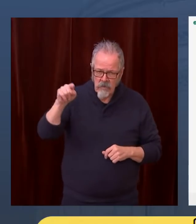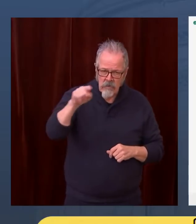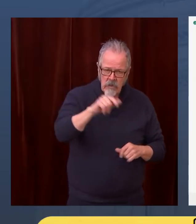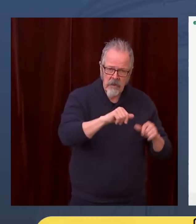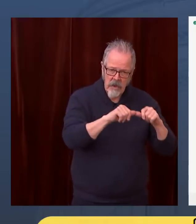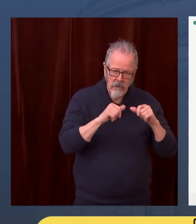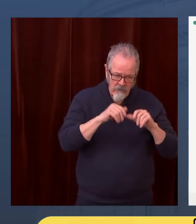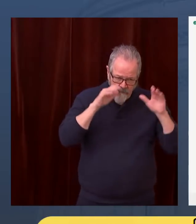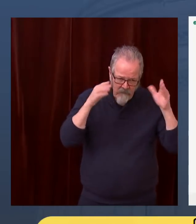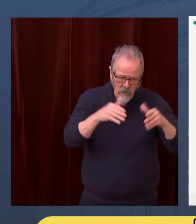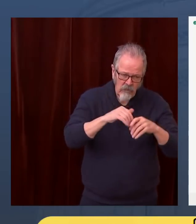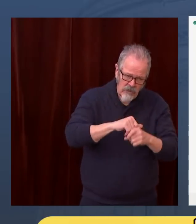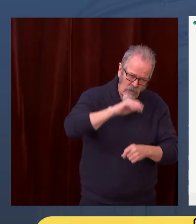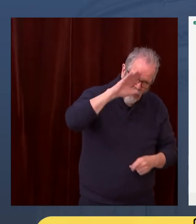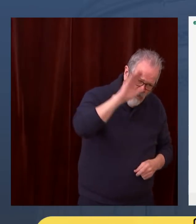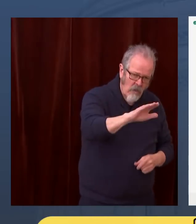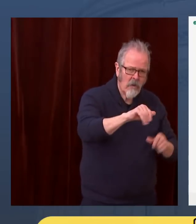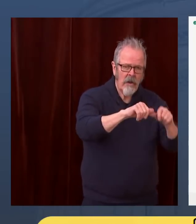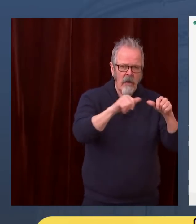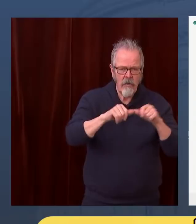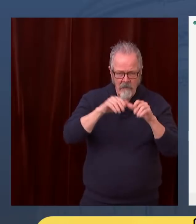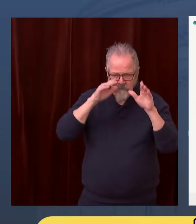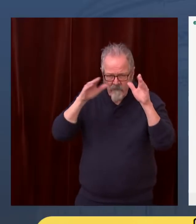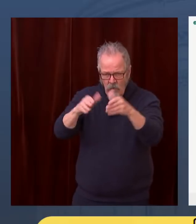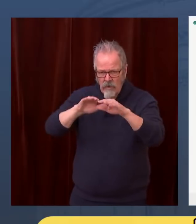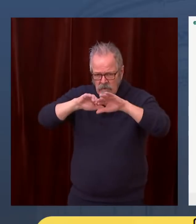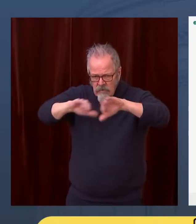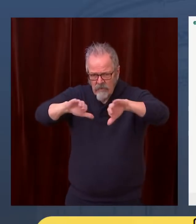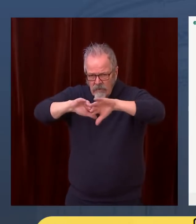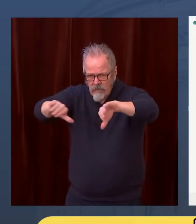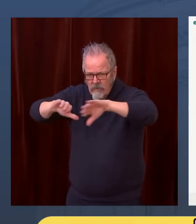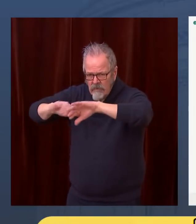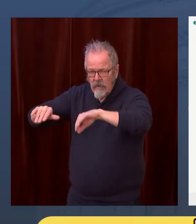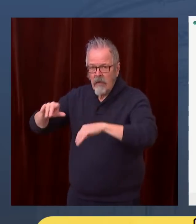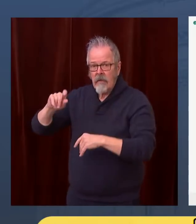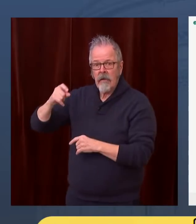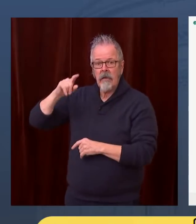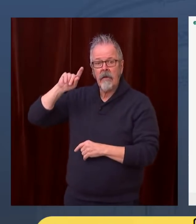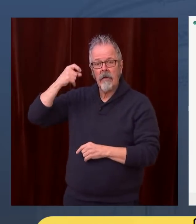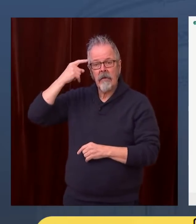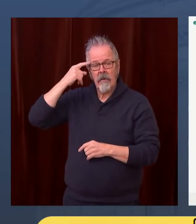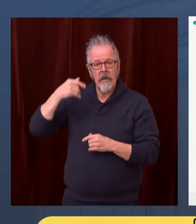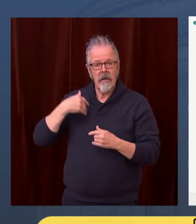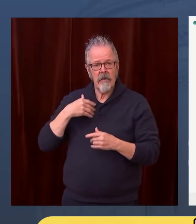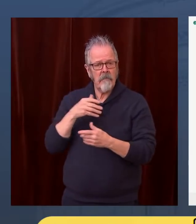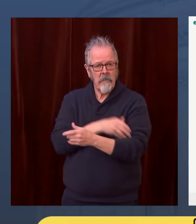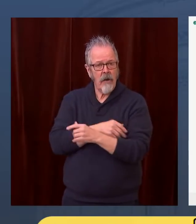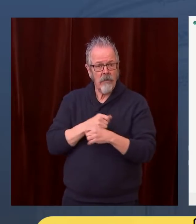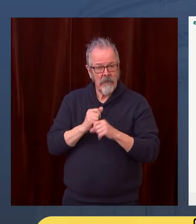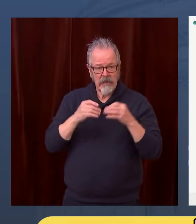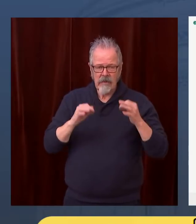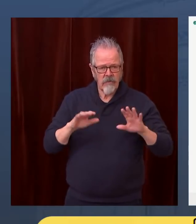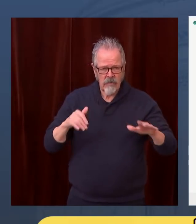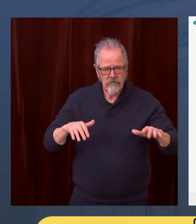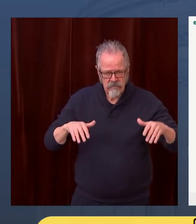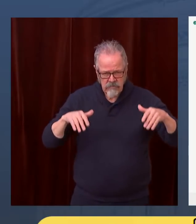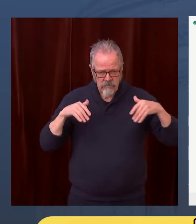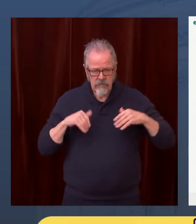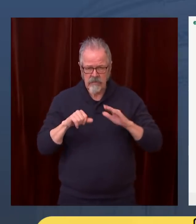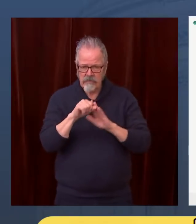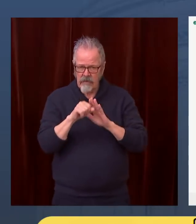And obviously the governor's made a powerful decision here to remove the statewide mandate to recognize some of that.